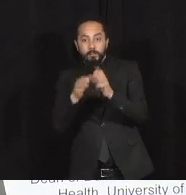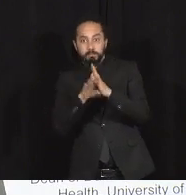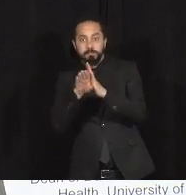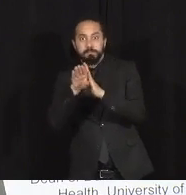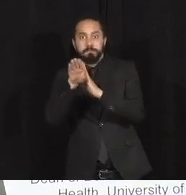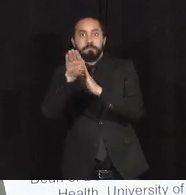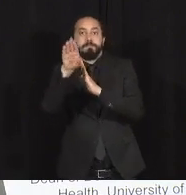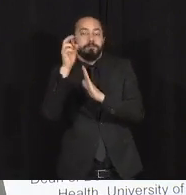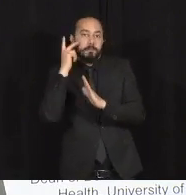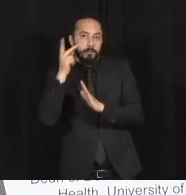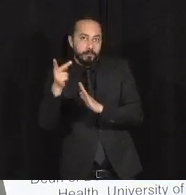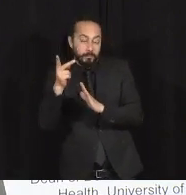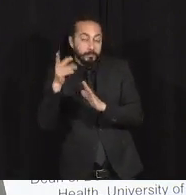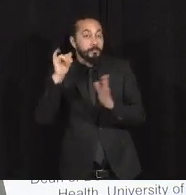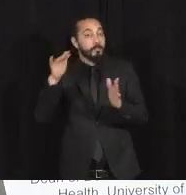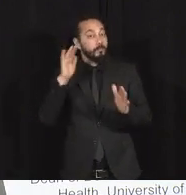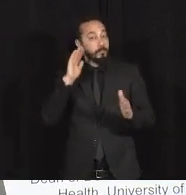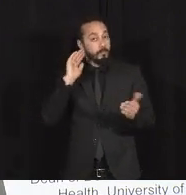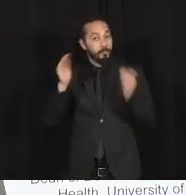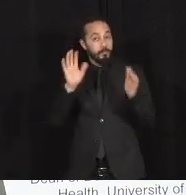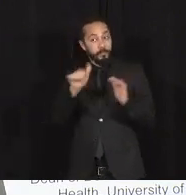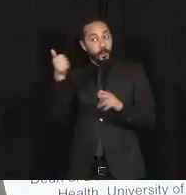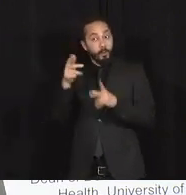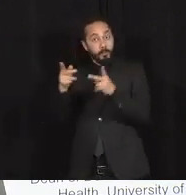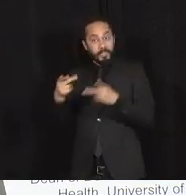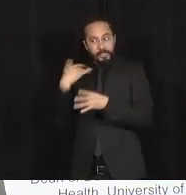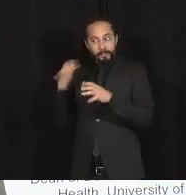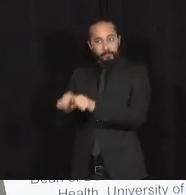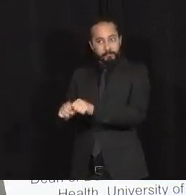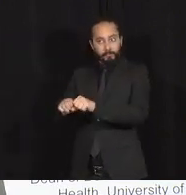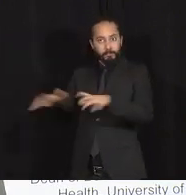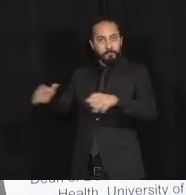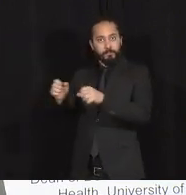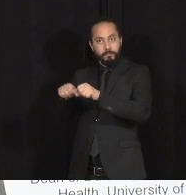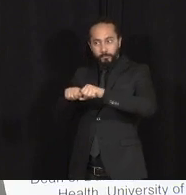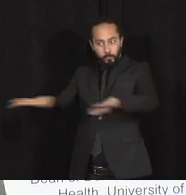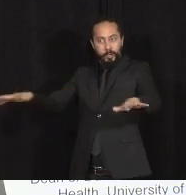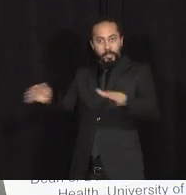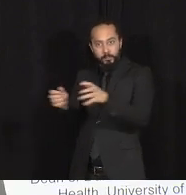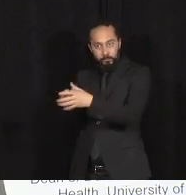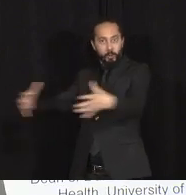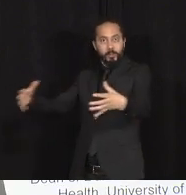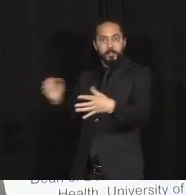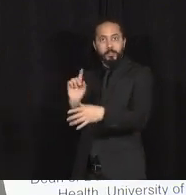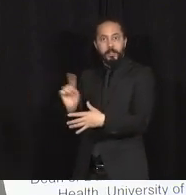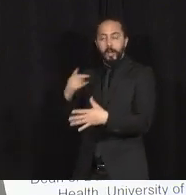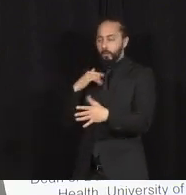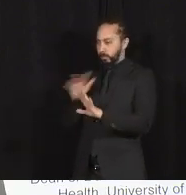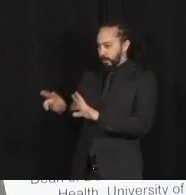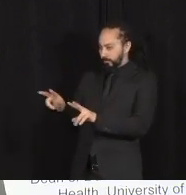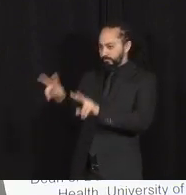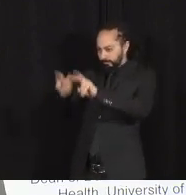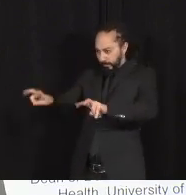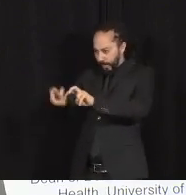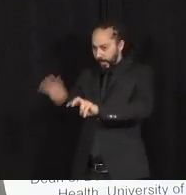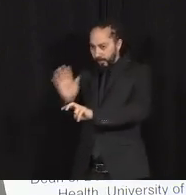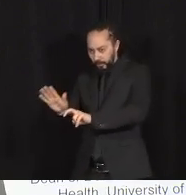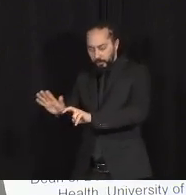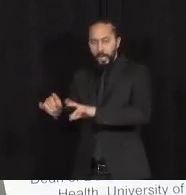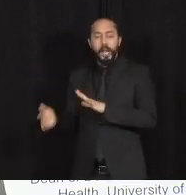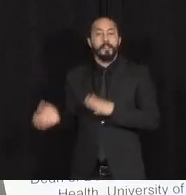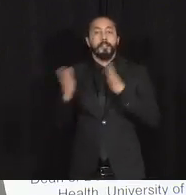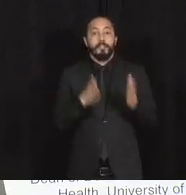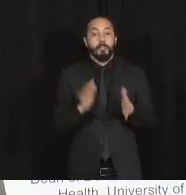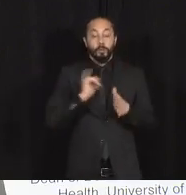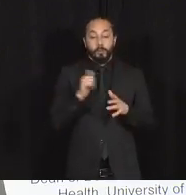of COVID-19 and what we can gather from data around Canada as well to try to inform the model. And then we